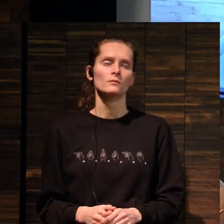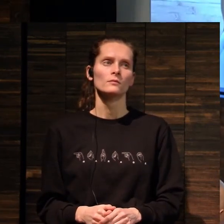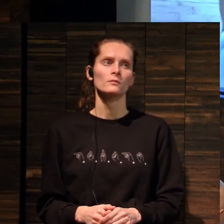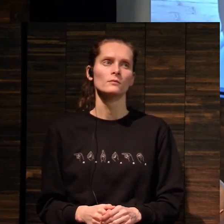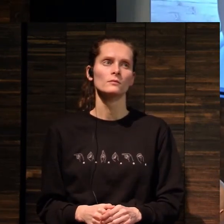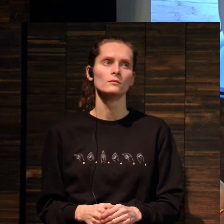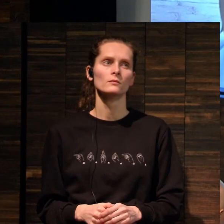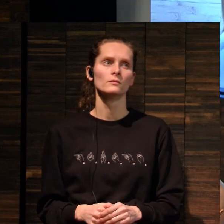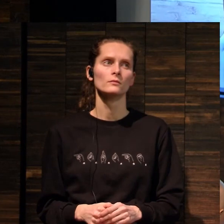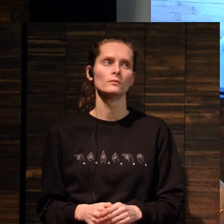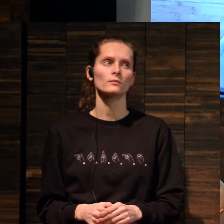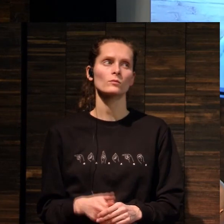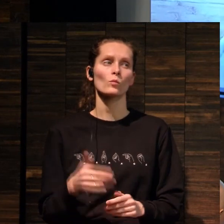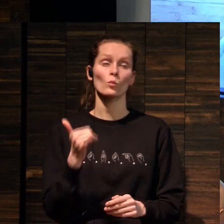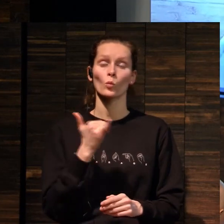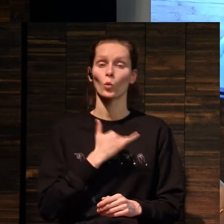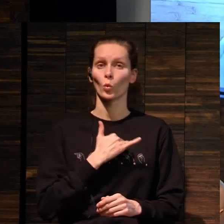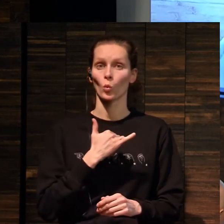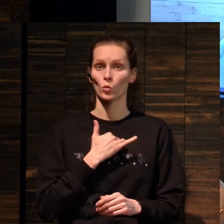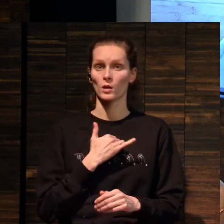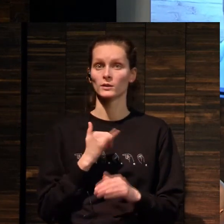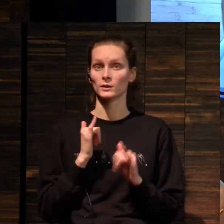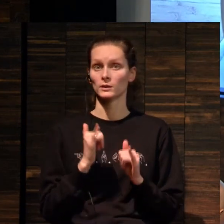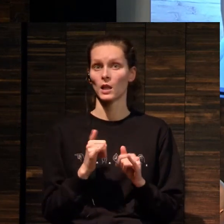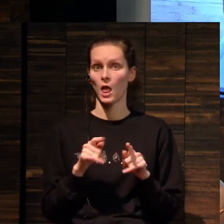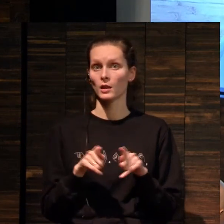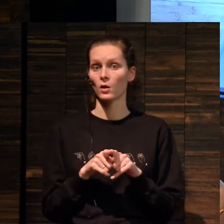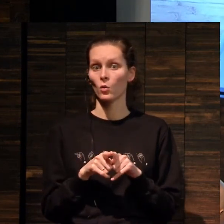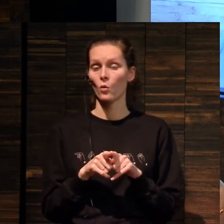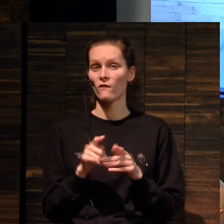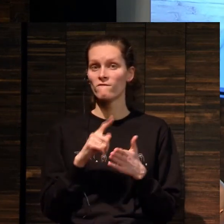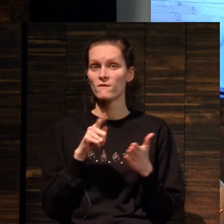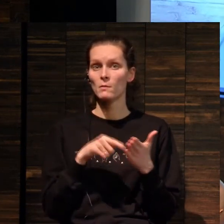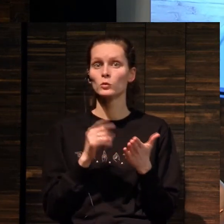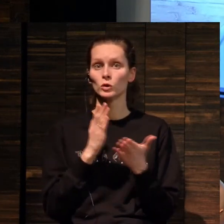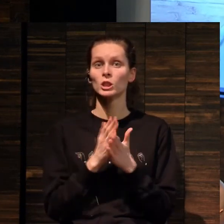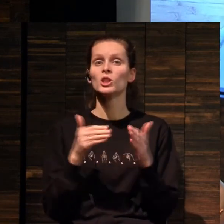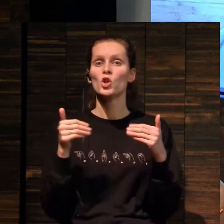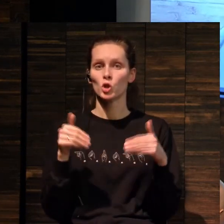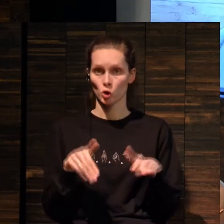We have a solution for that. Recoding the website from